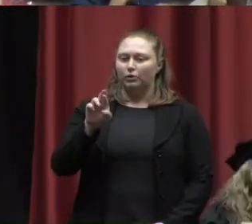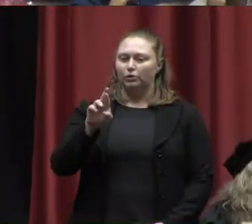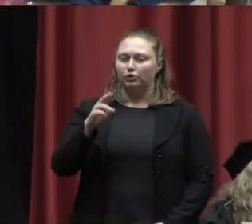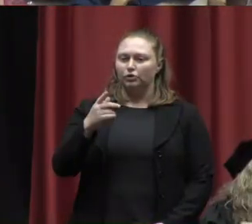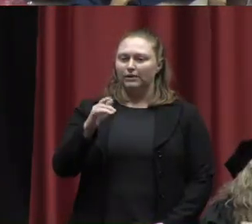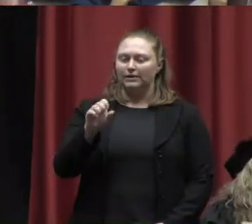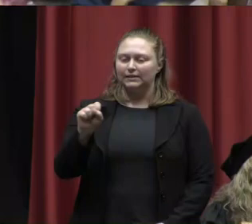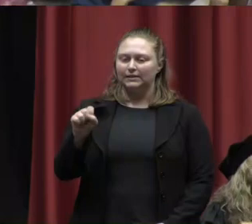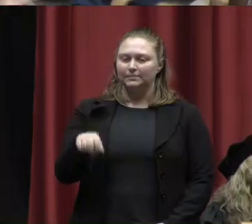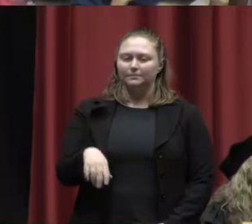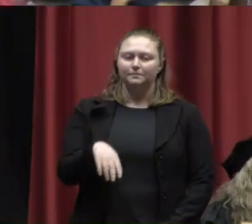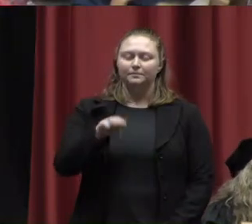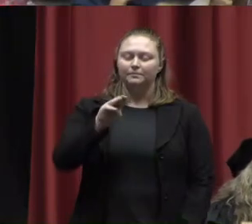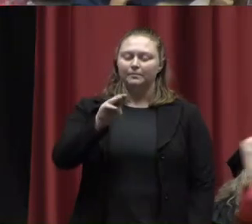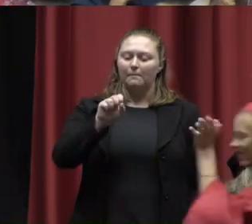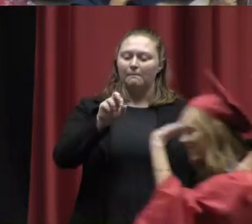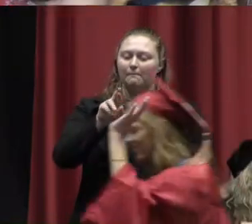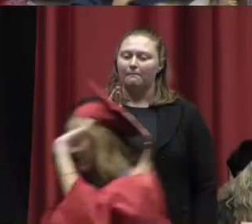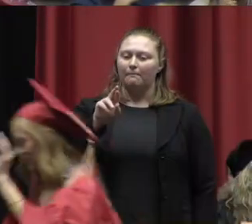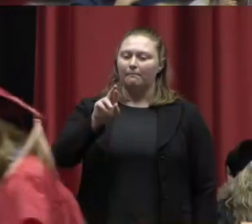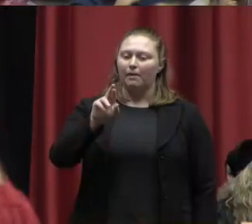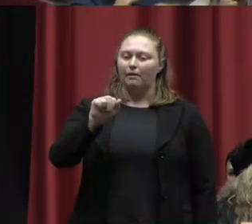Napat Lertsawatana.